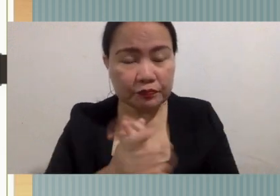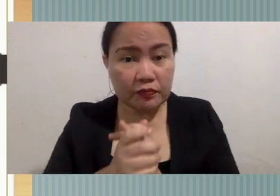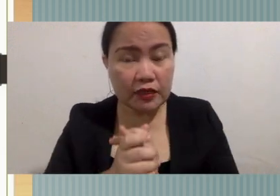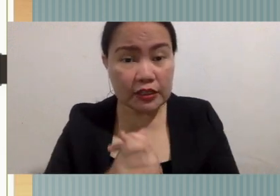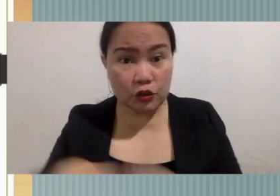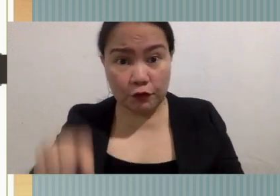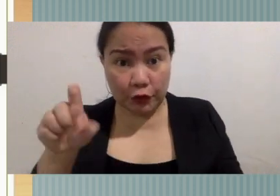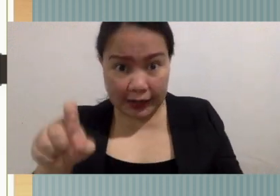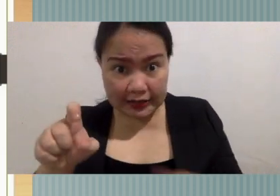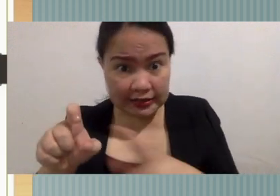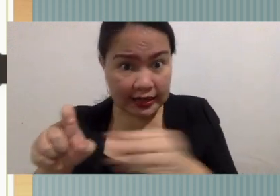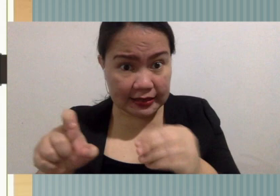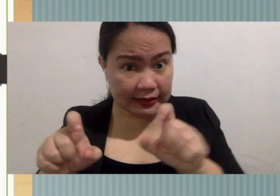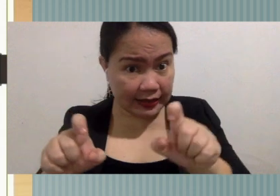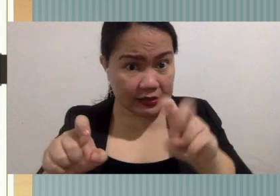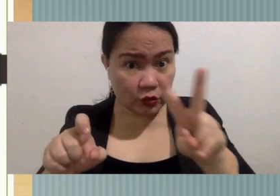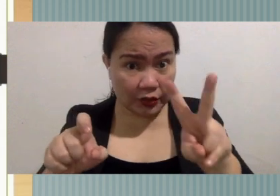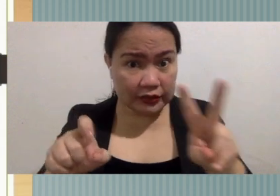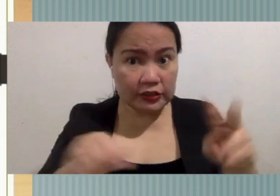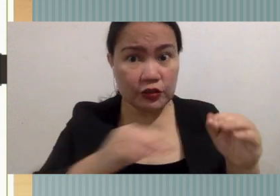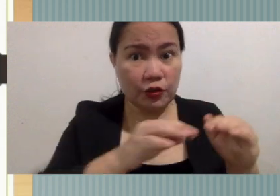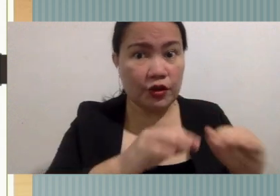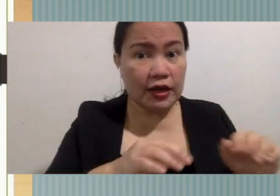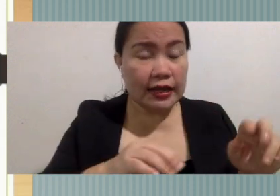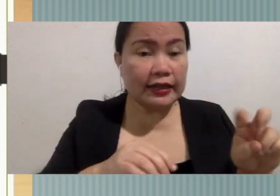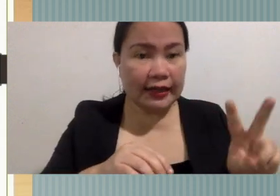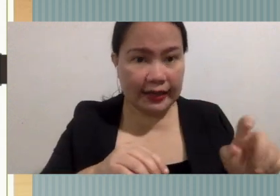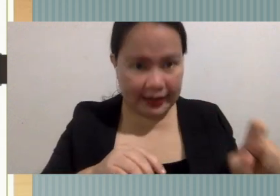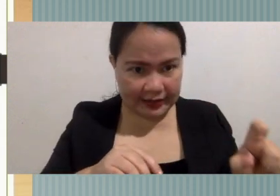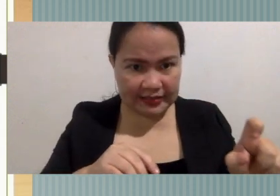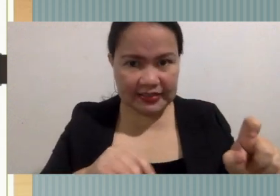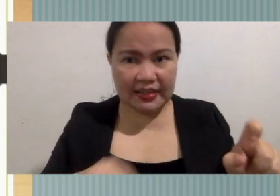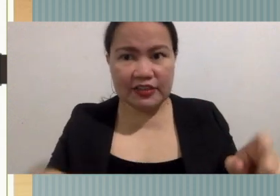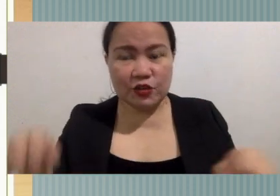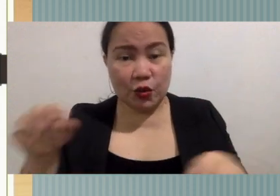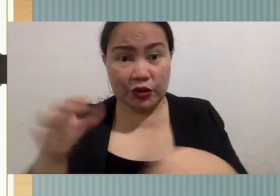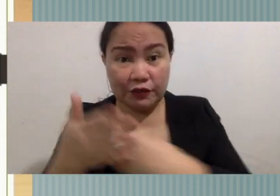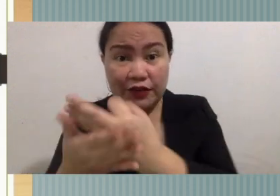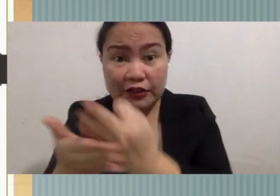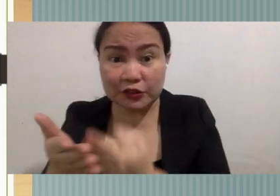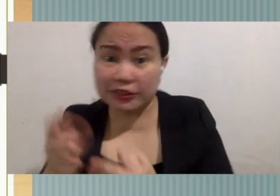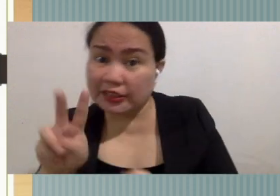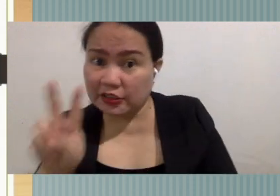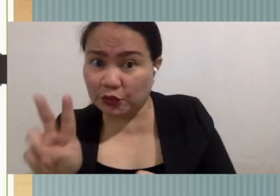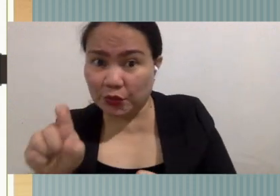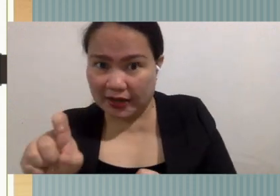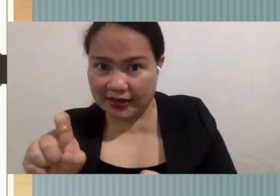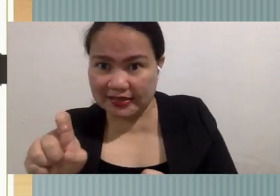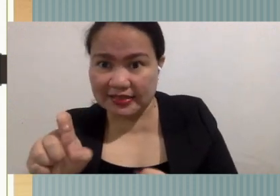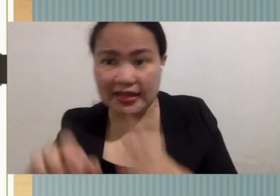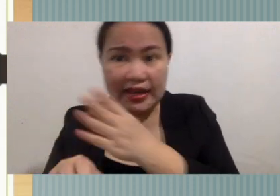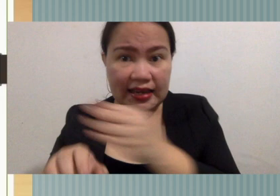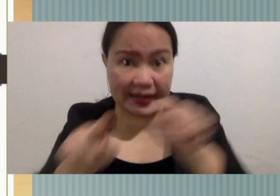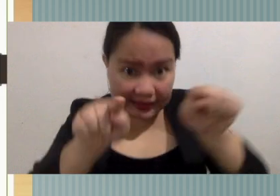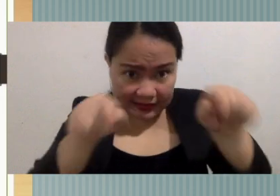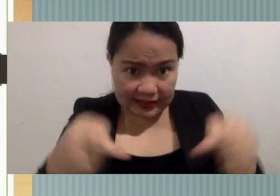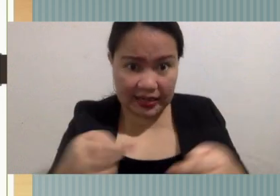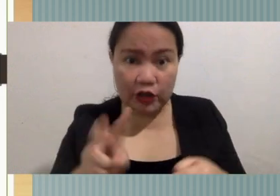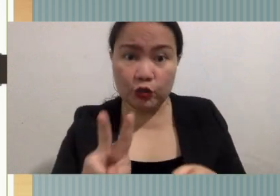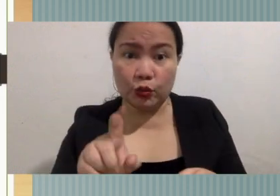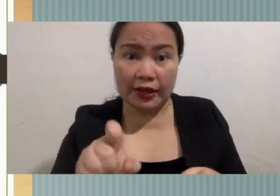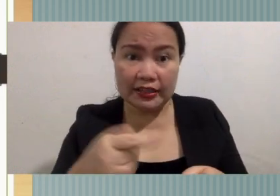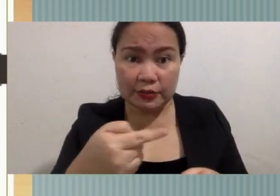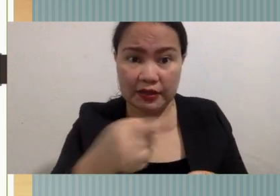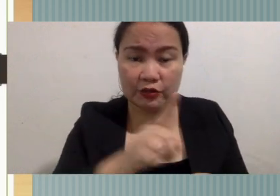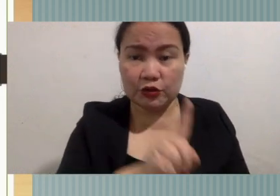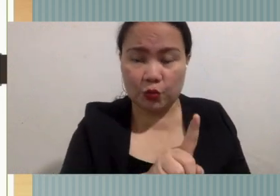yung may pinakamababang exponent. So, yung factor nila is 2x. So, paano nakuha yung 2x